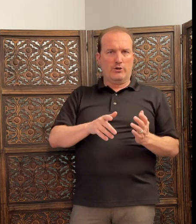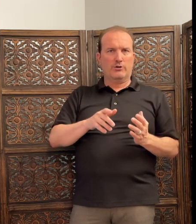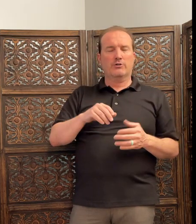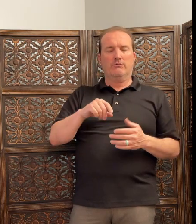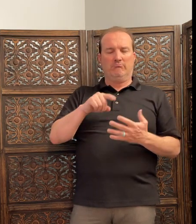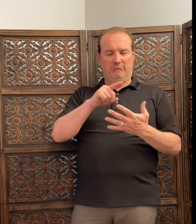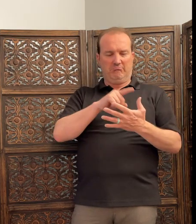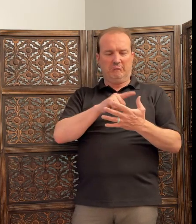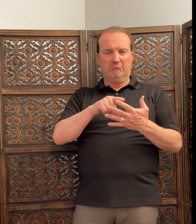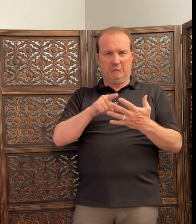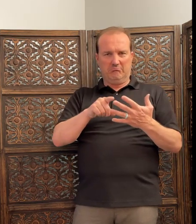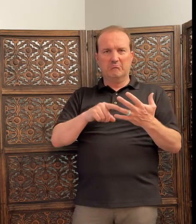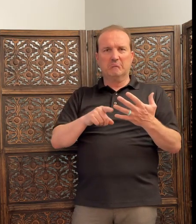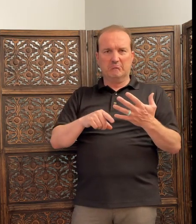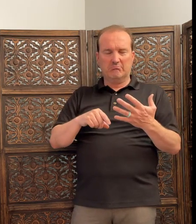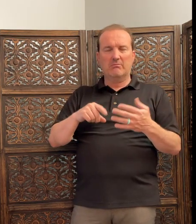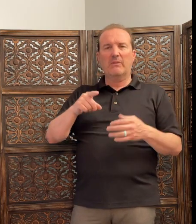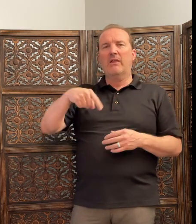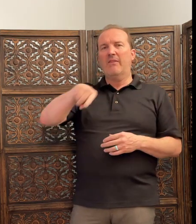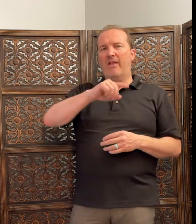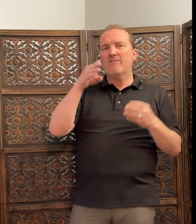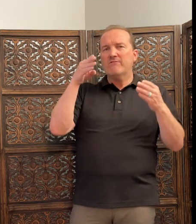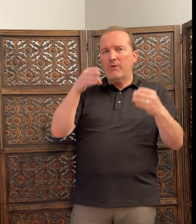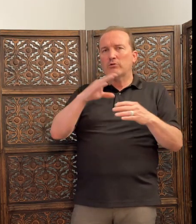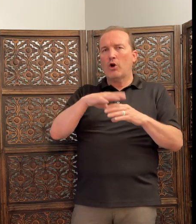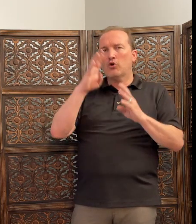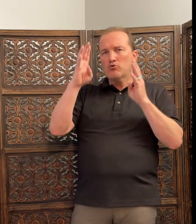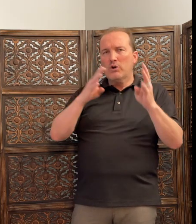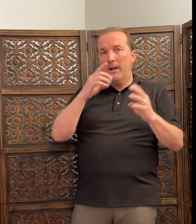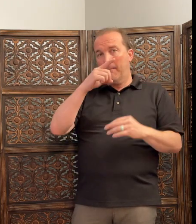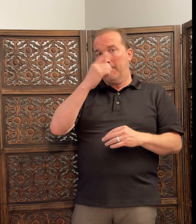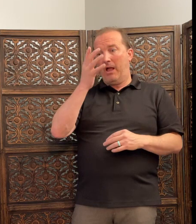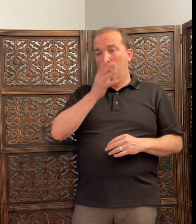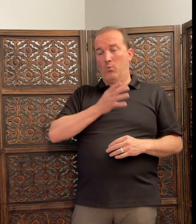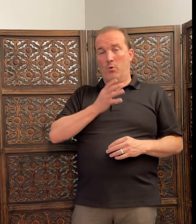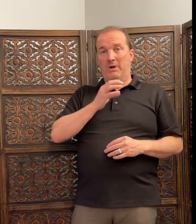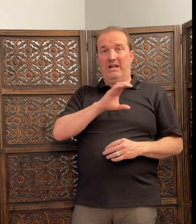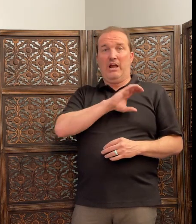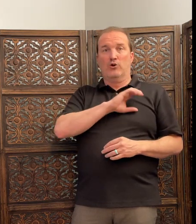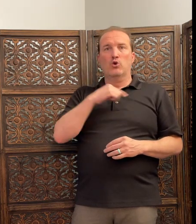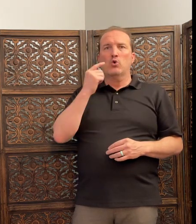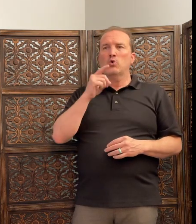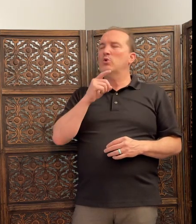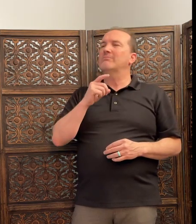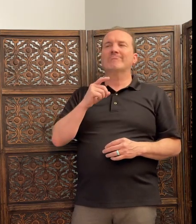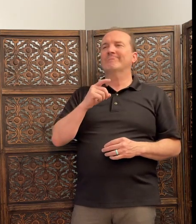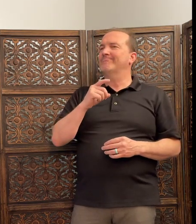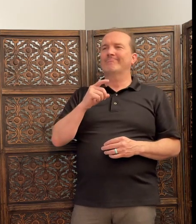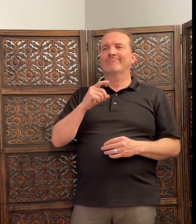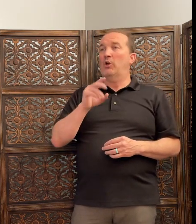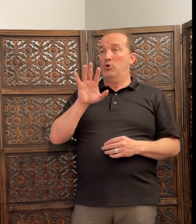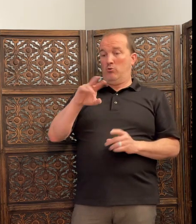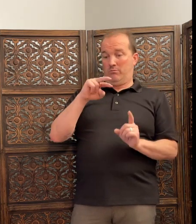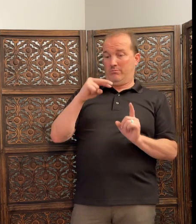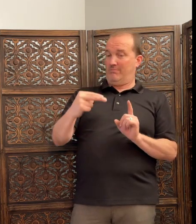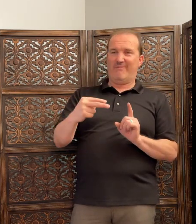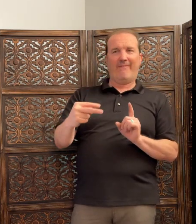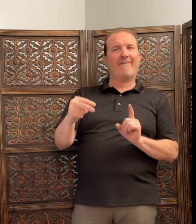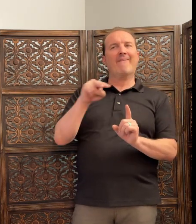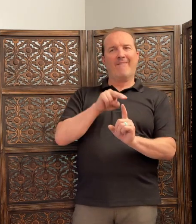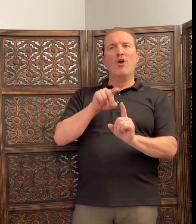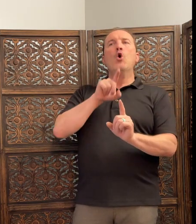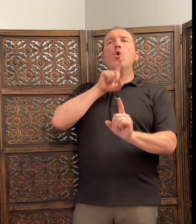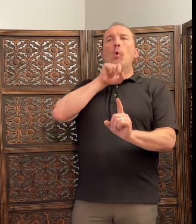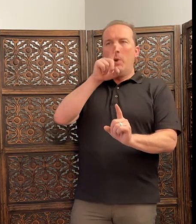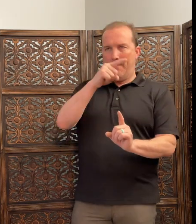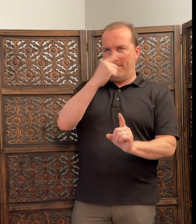Angelina Webb Grimke, Mary P. Perel, and Alice Dunbar Nelson focused on creating Black women characters who could counter these narratives